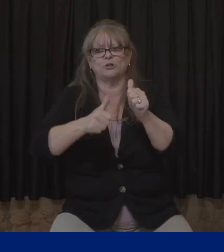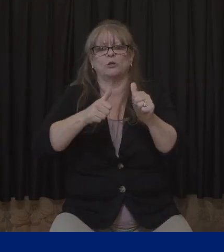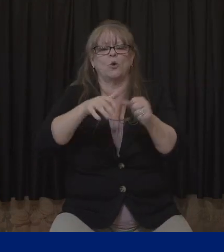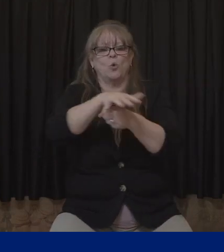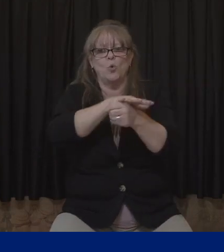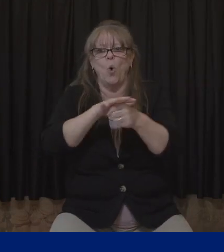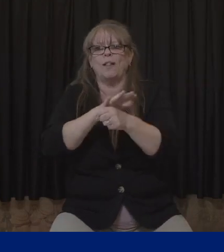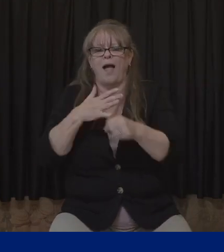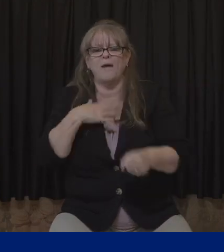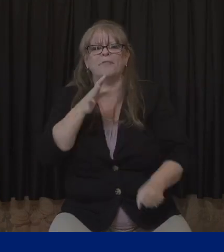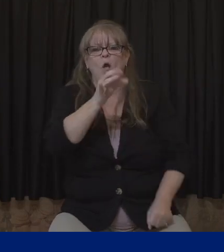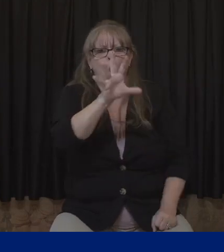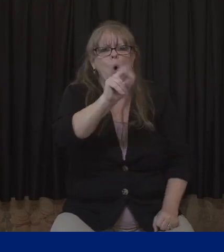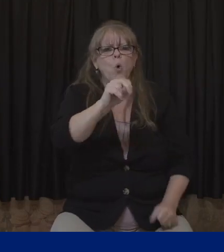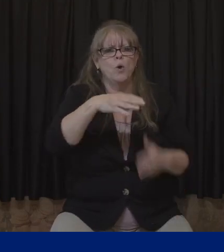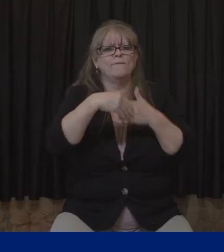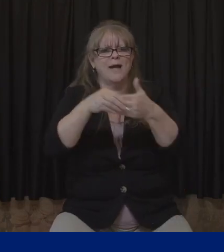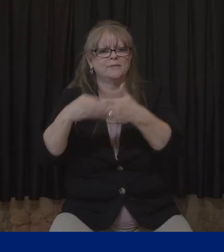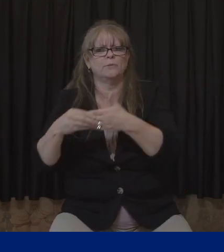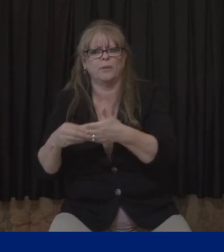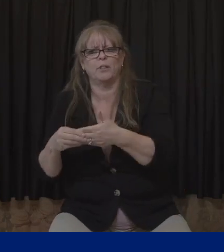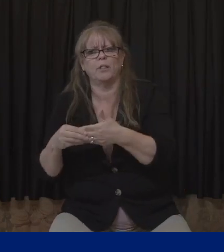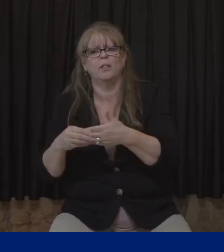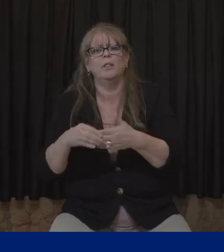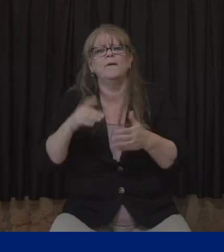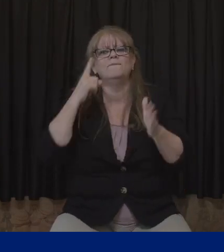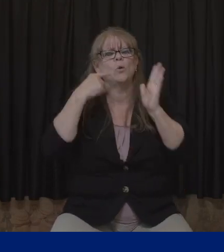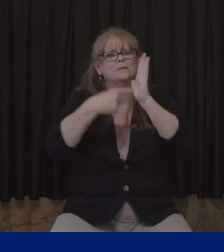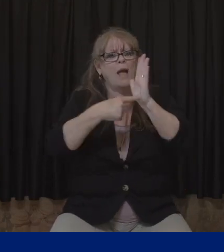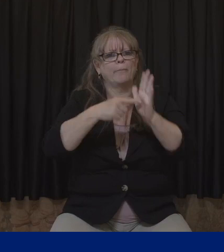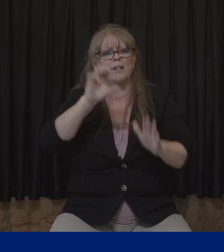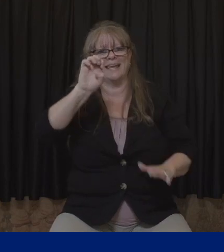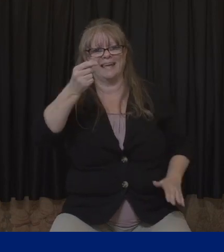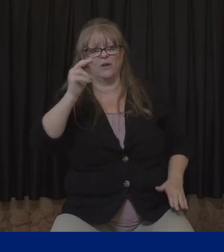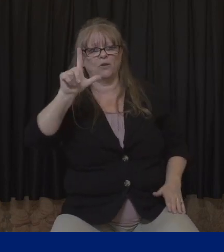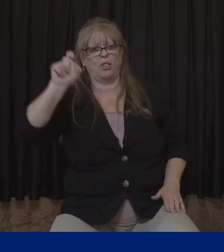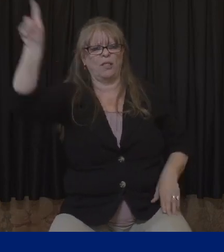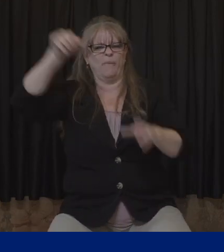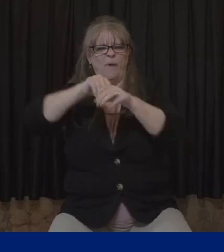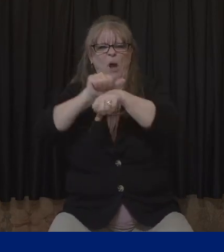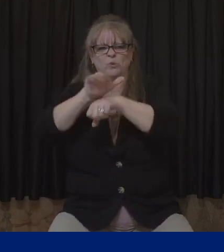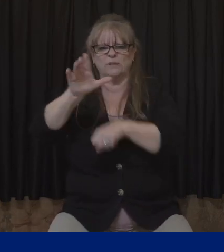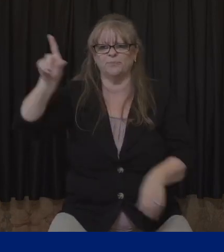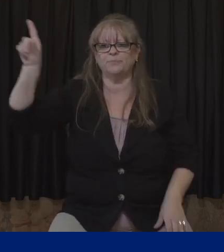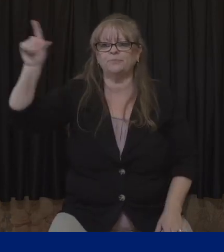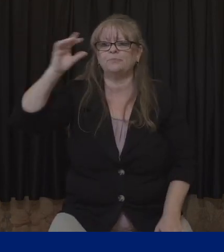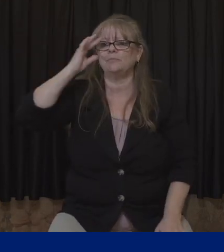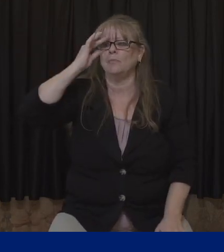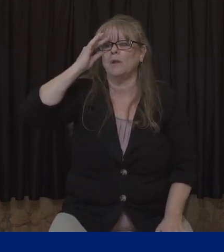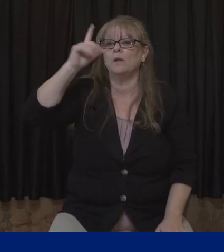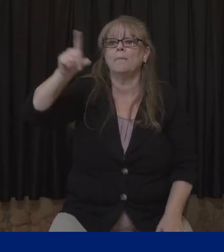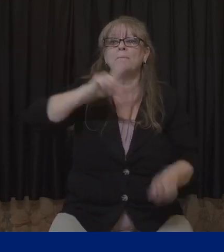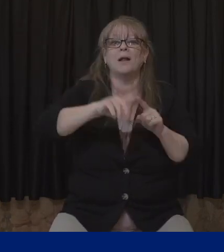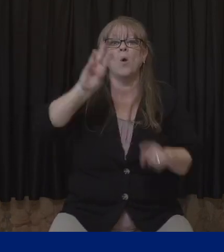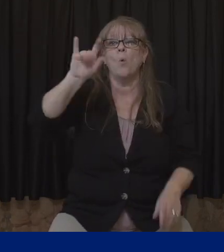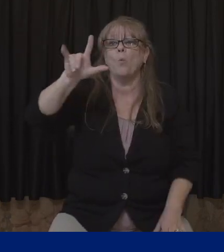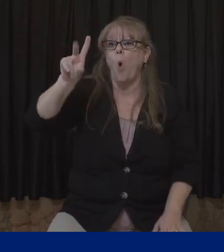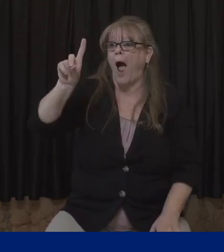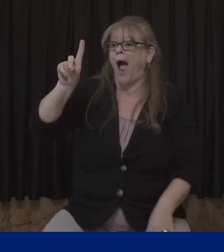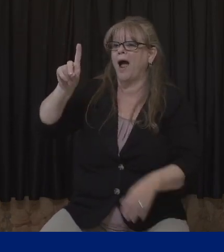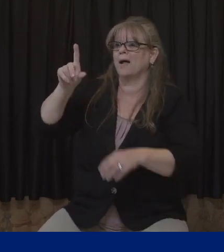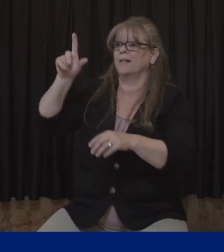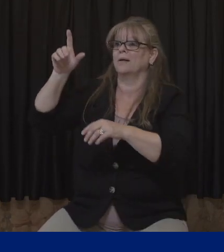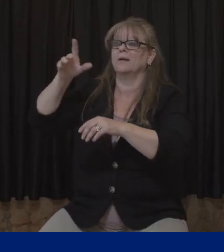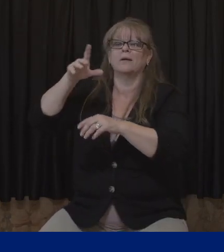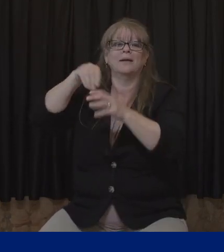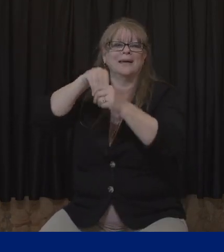I expect other counties will. Weld County is not yet there. They are a viral hotspot. They have not yet had 14 days of decreasing virus